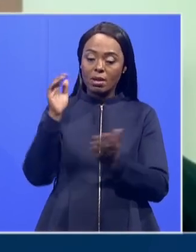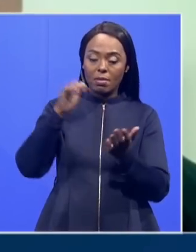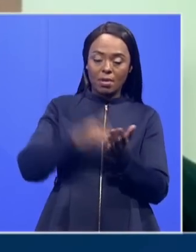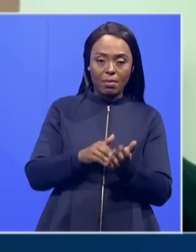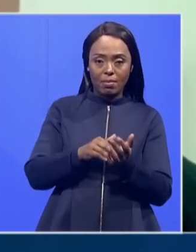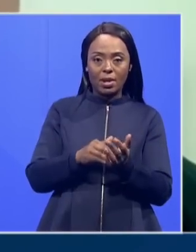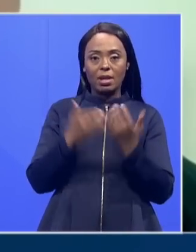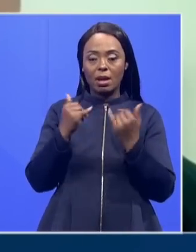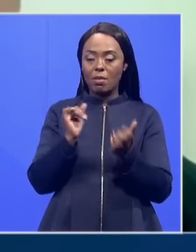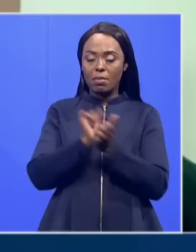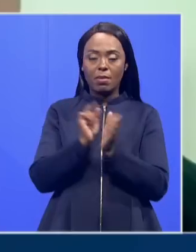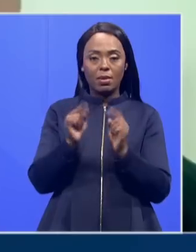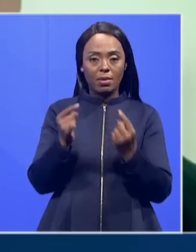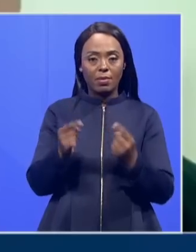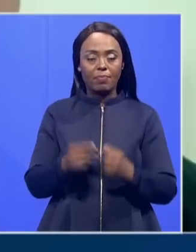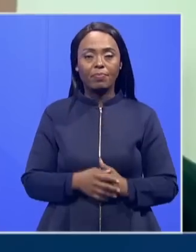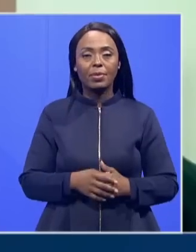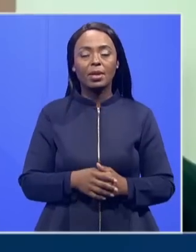Africa.